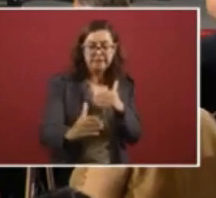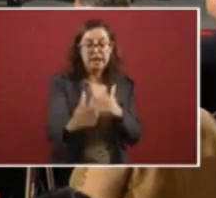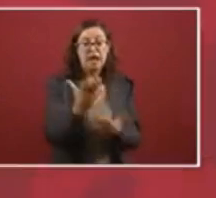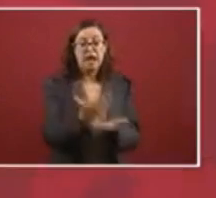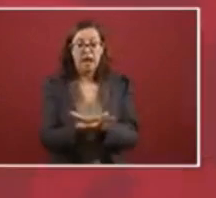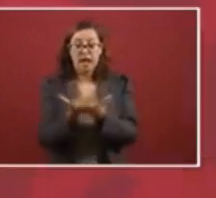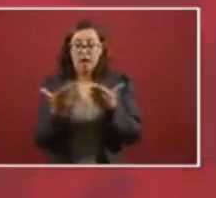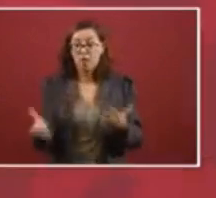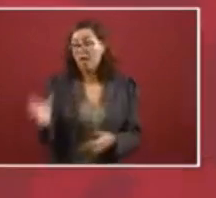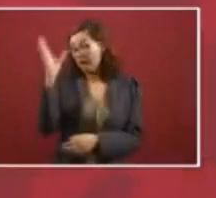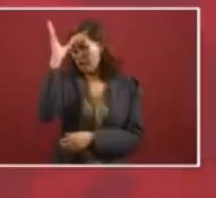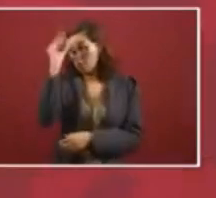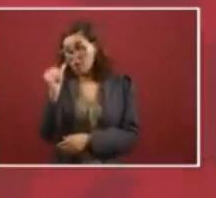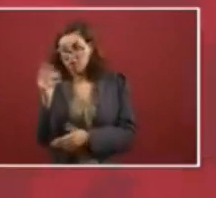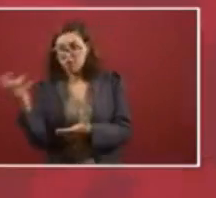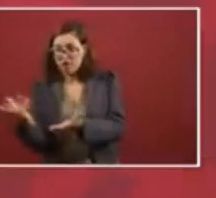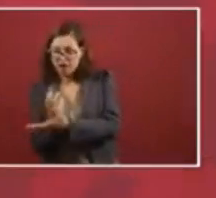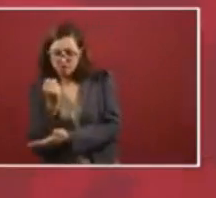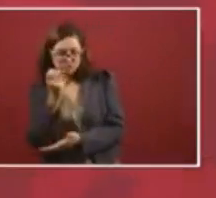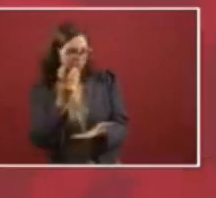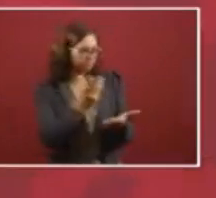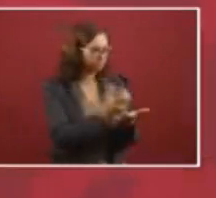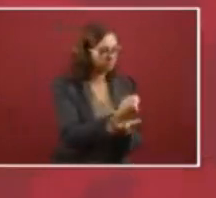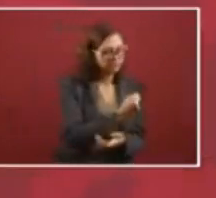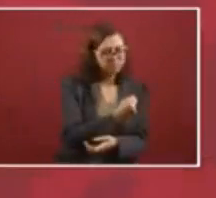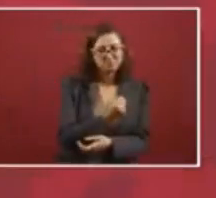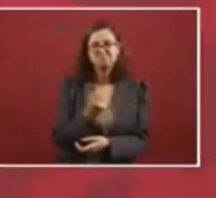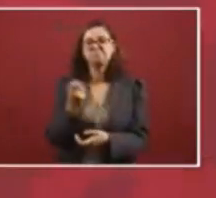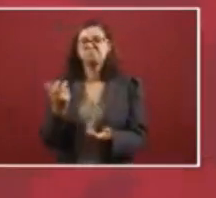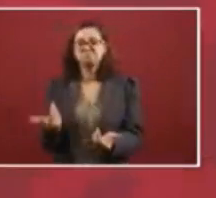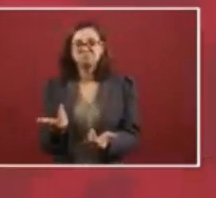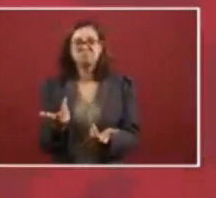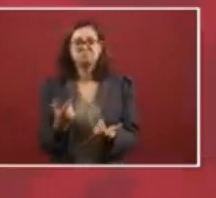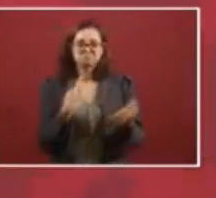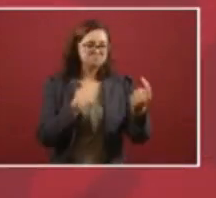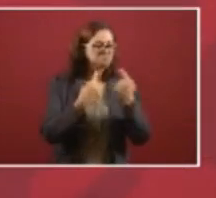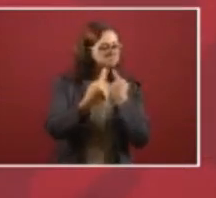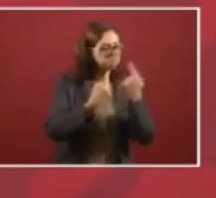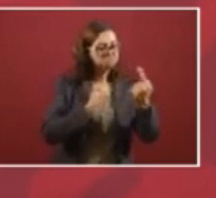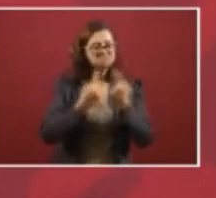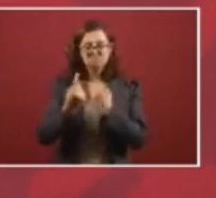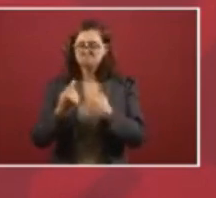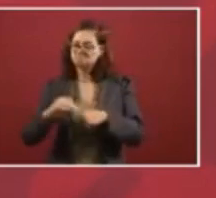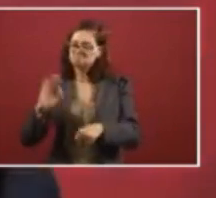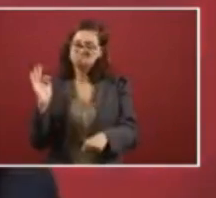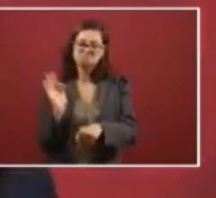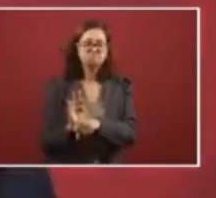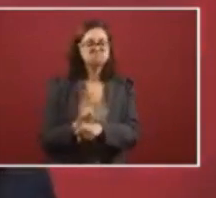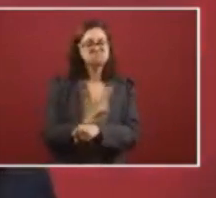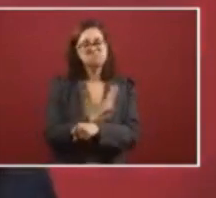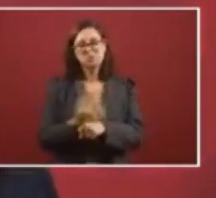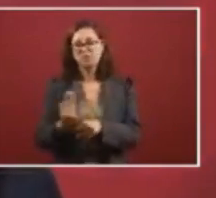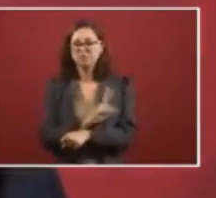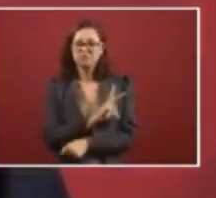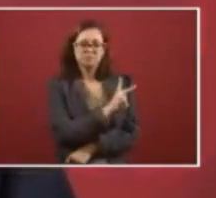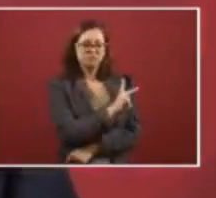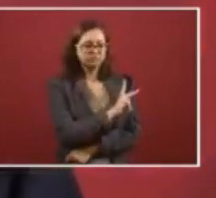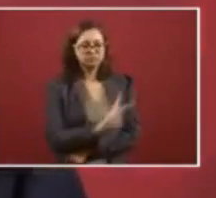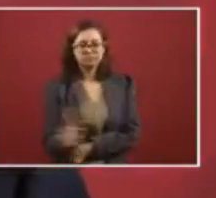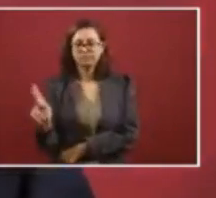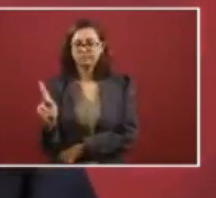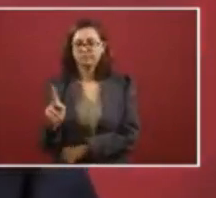in this process, the world, I mean, all of the people have won, all parties have